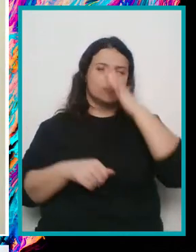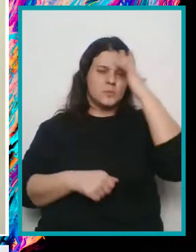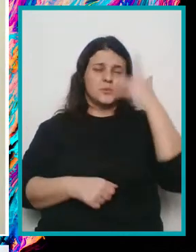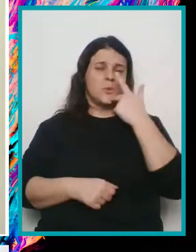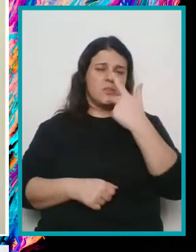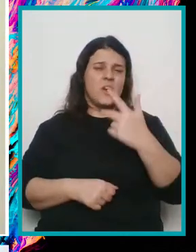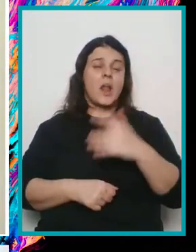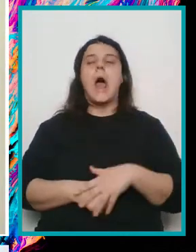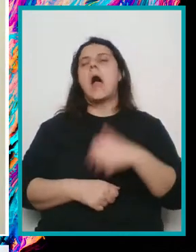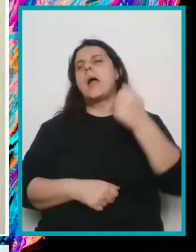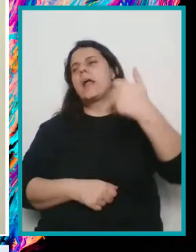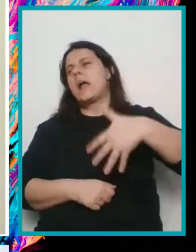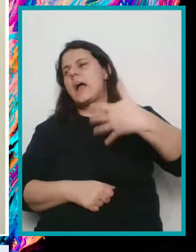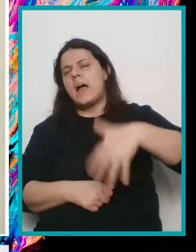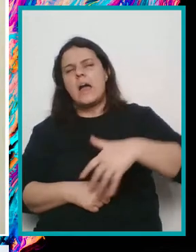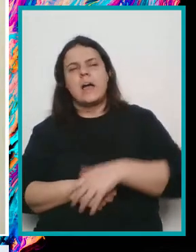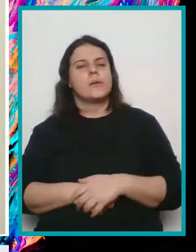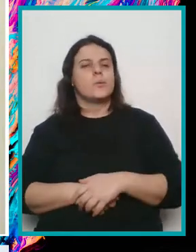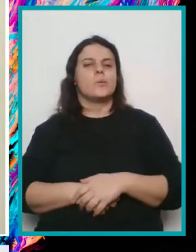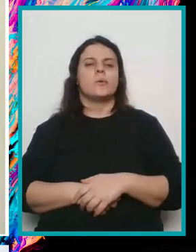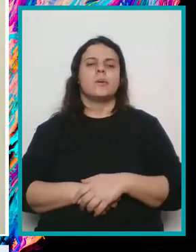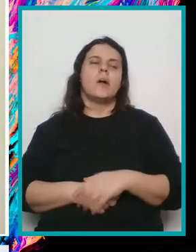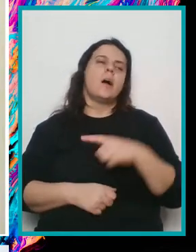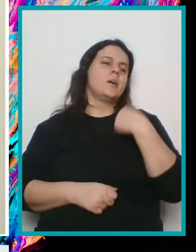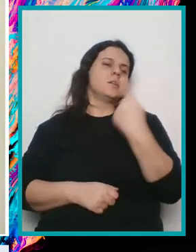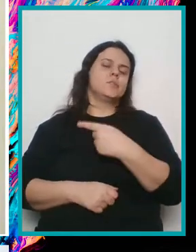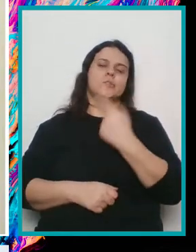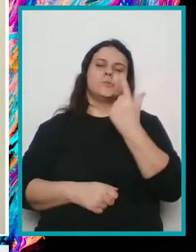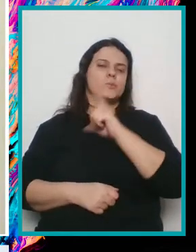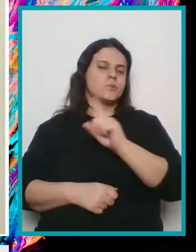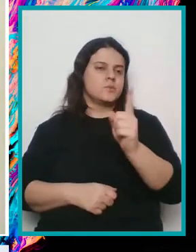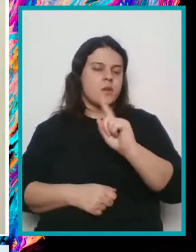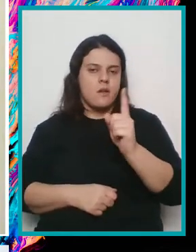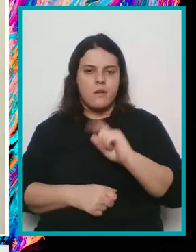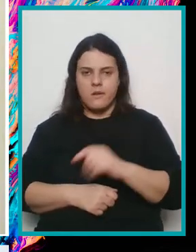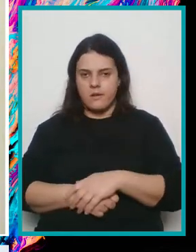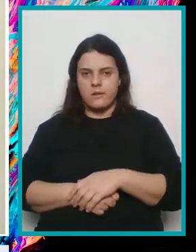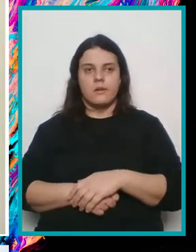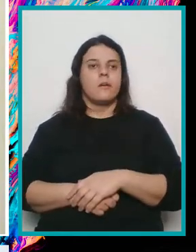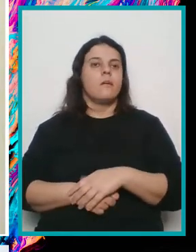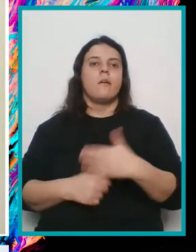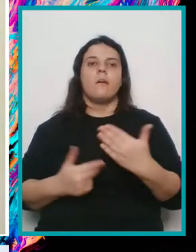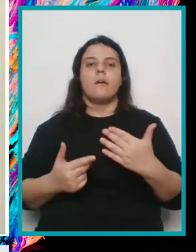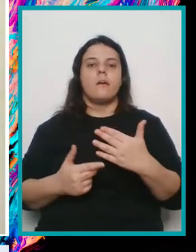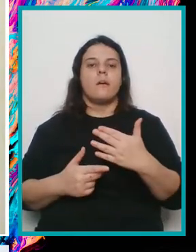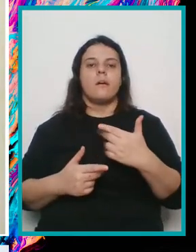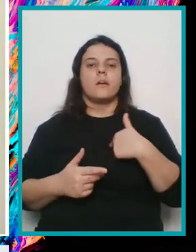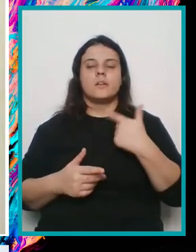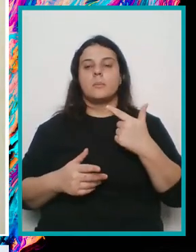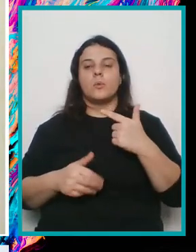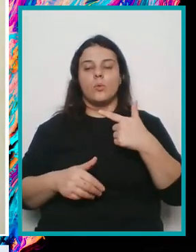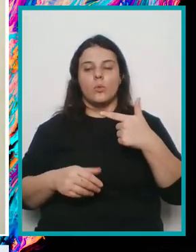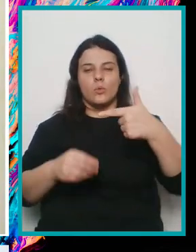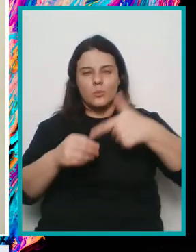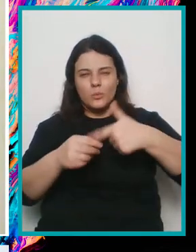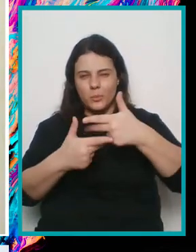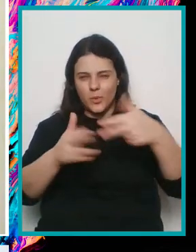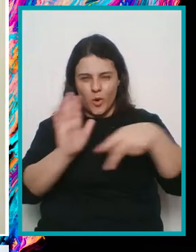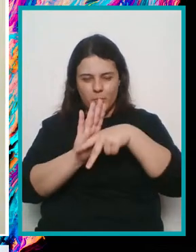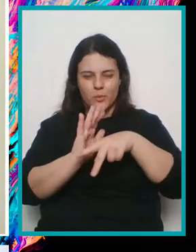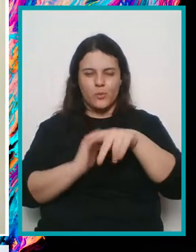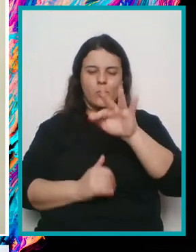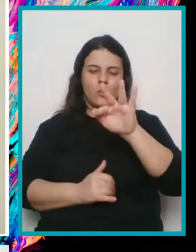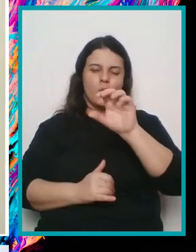sustainable path to development. The climate crisis can't even get any worse. But